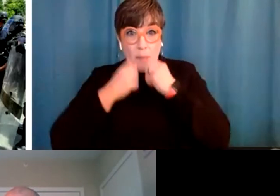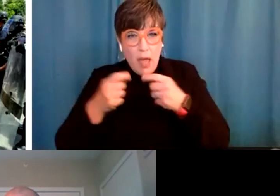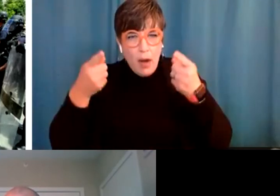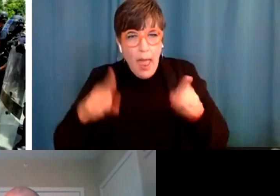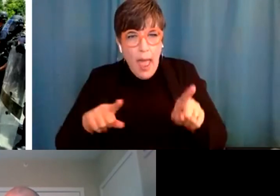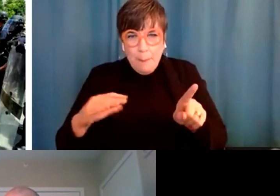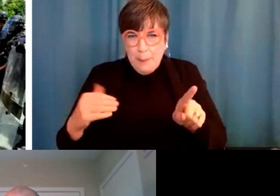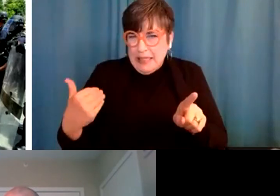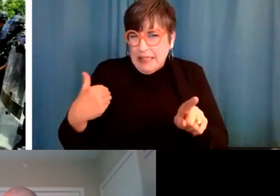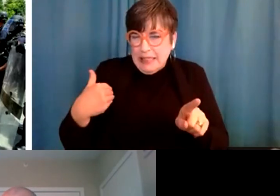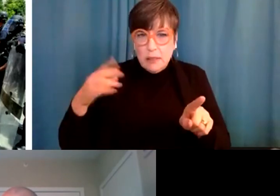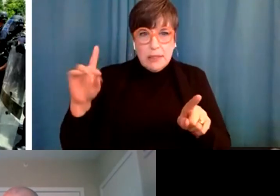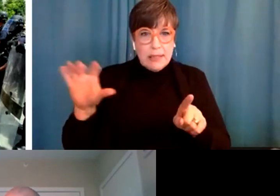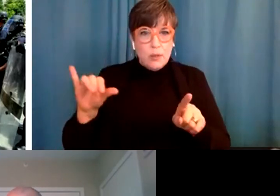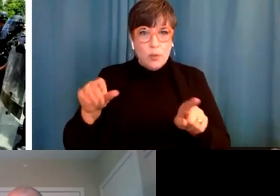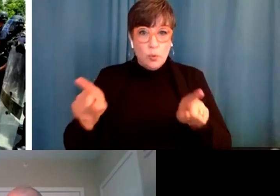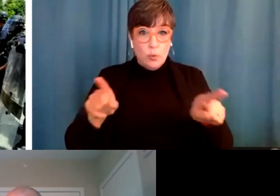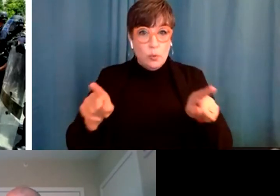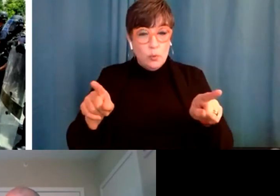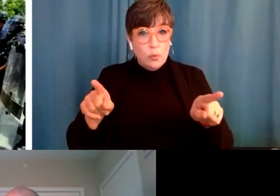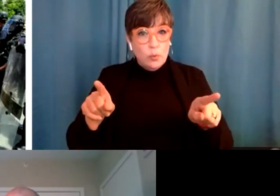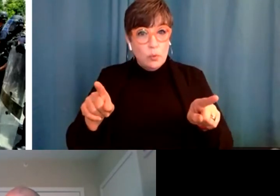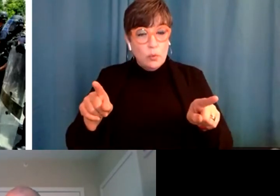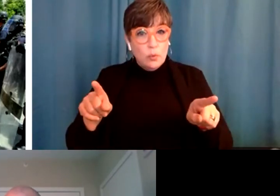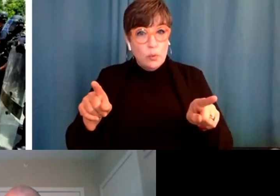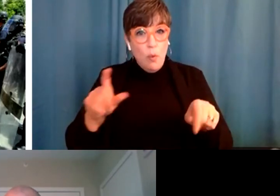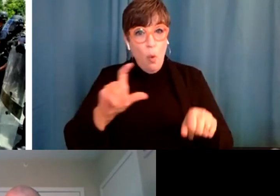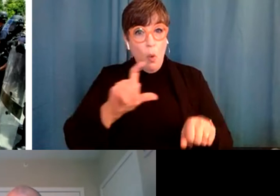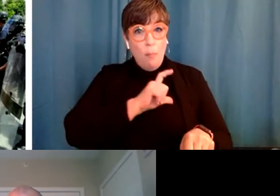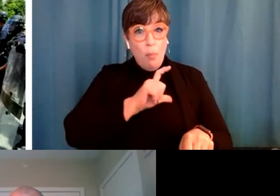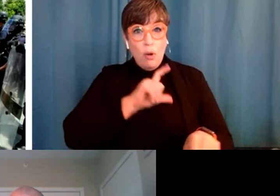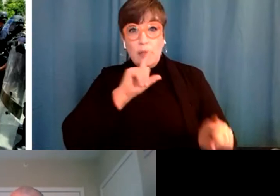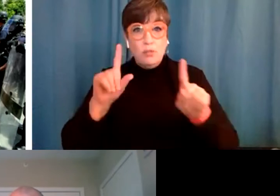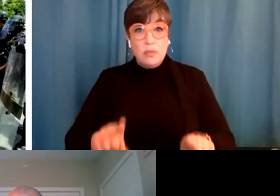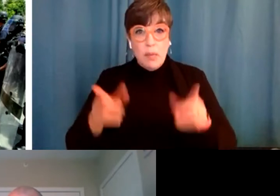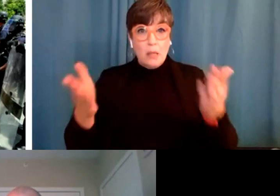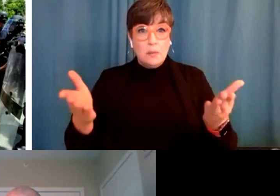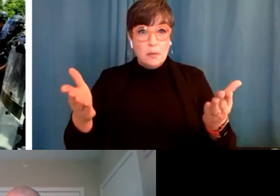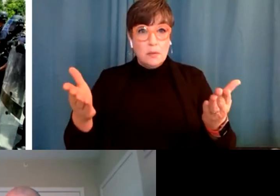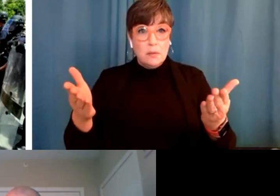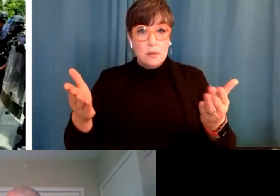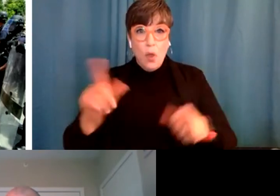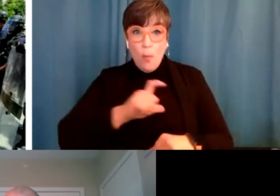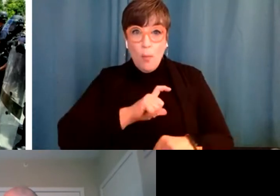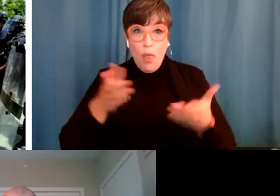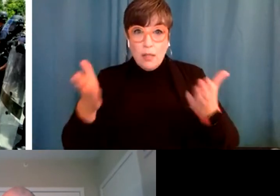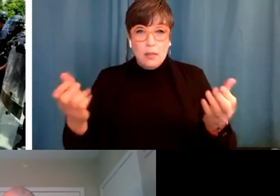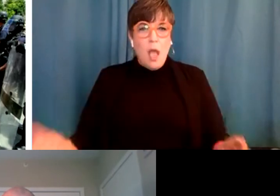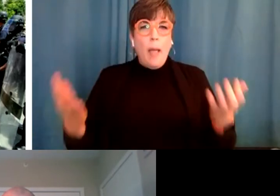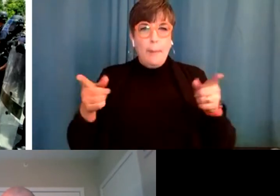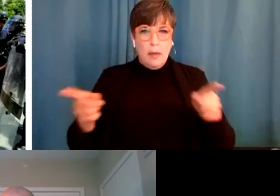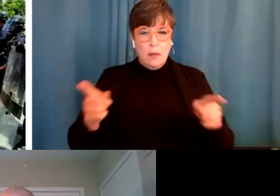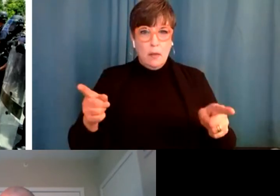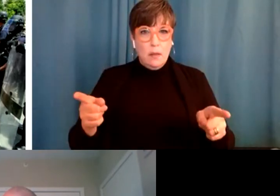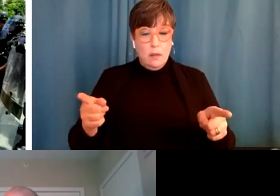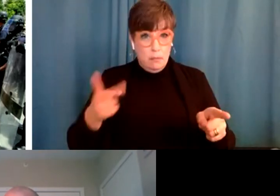two different levels of police response, but also police presence. And you can also see that the characteristics